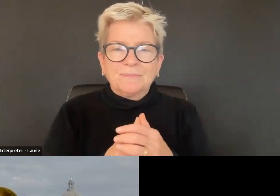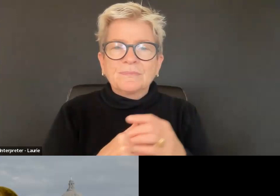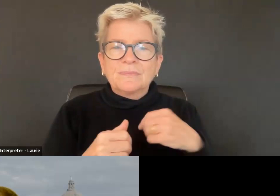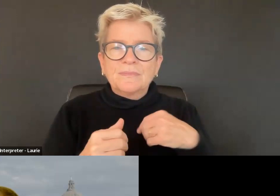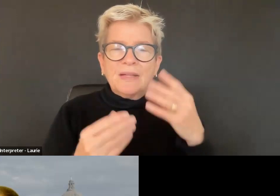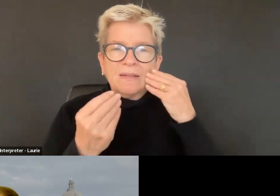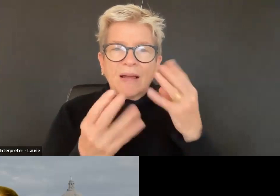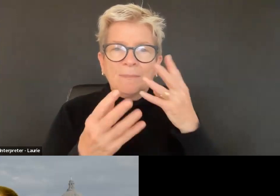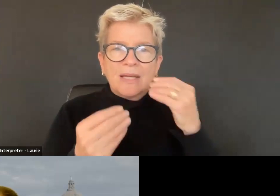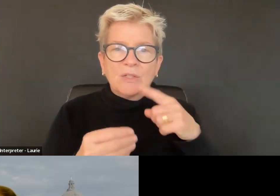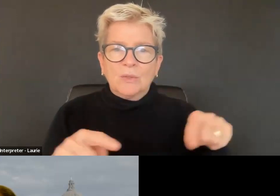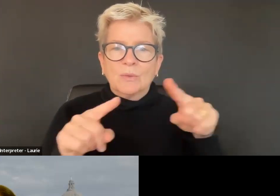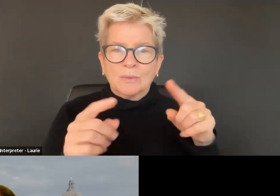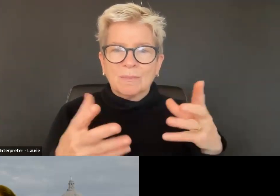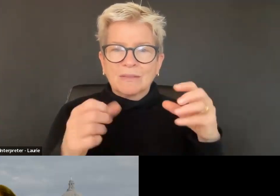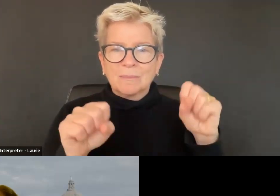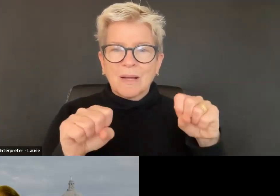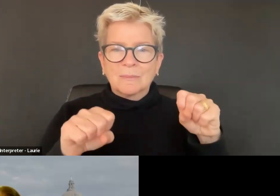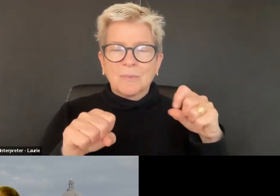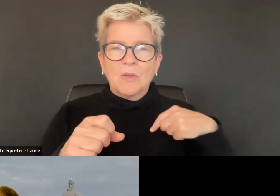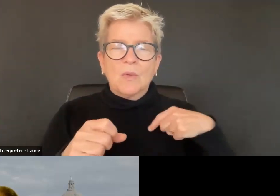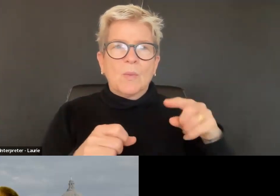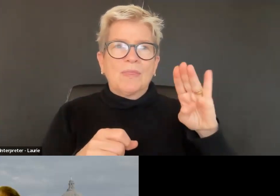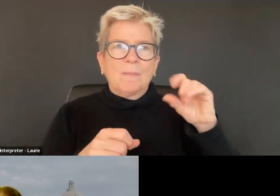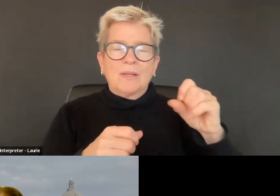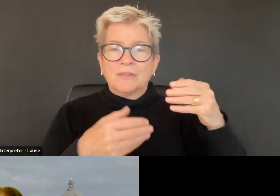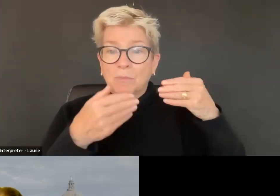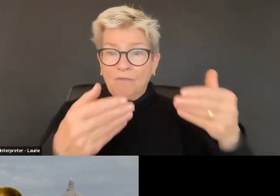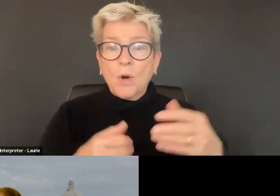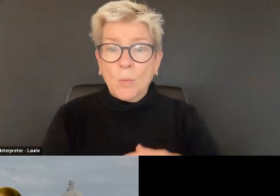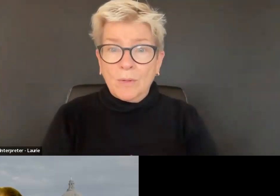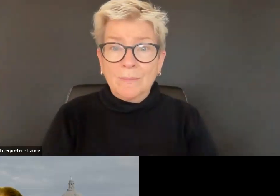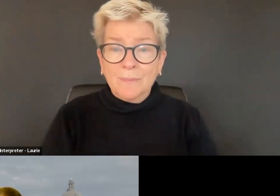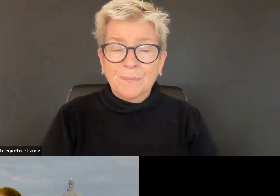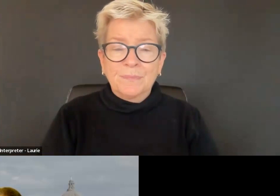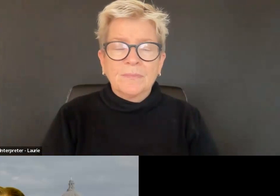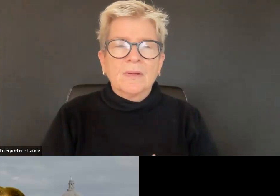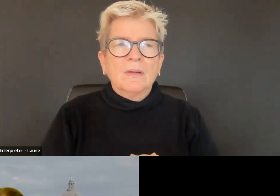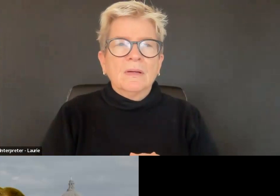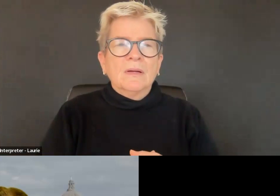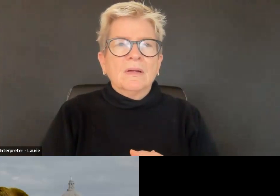to all of you as bills move forward. But the